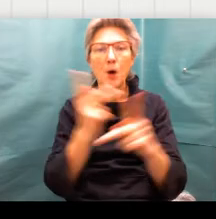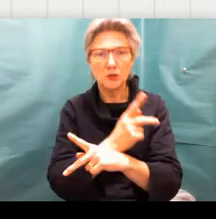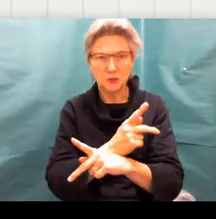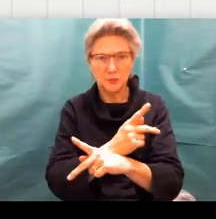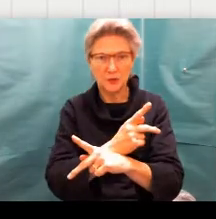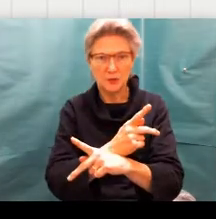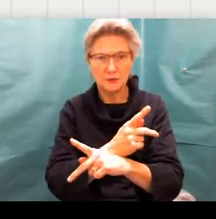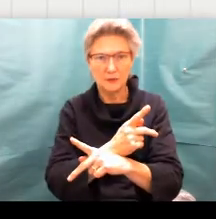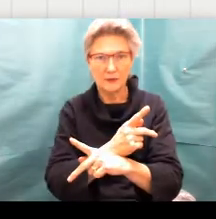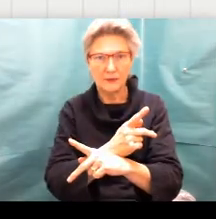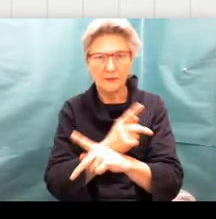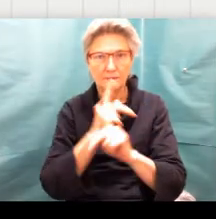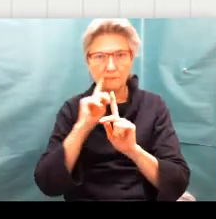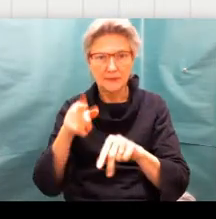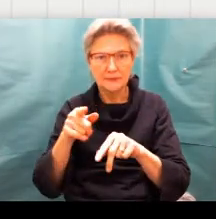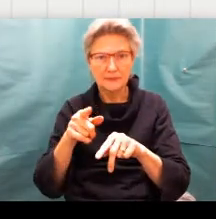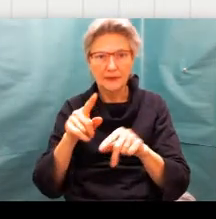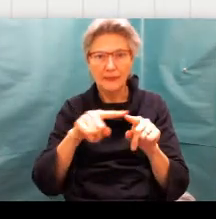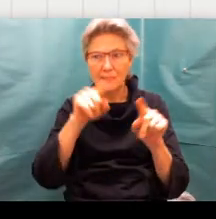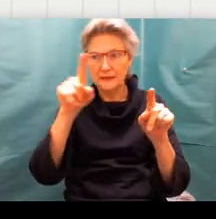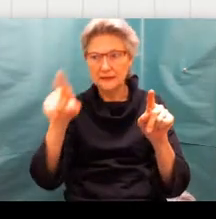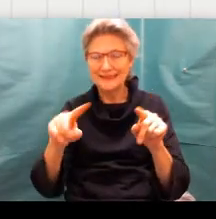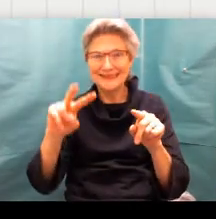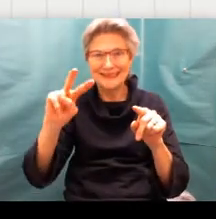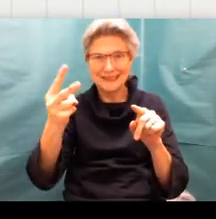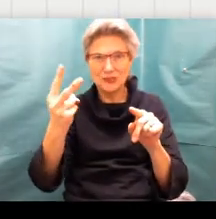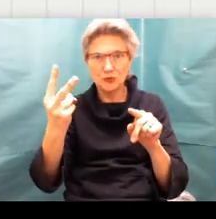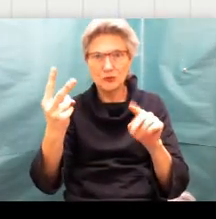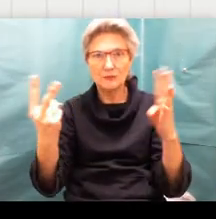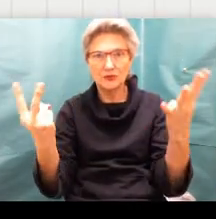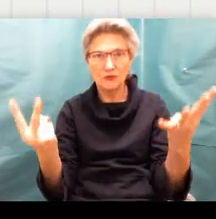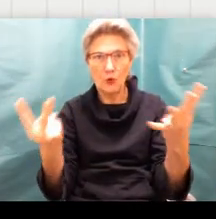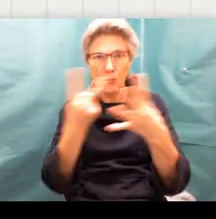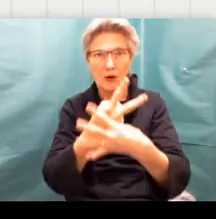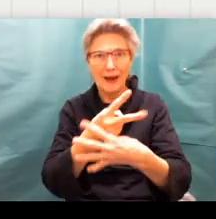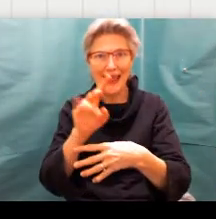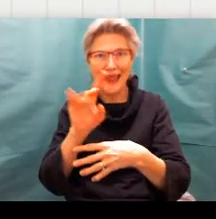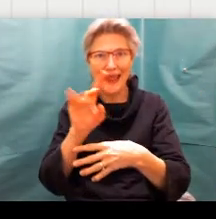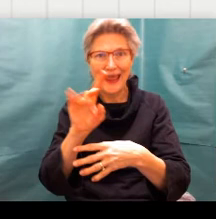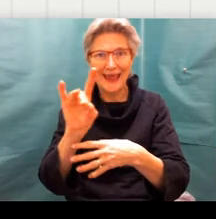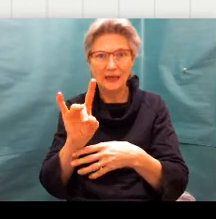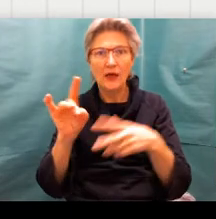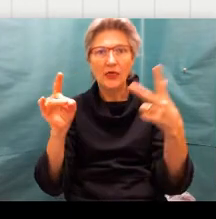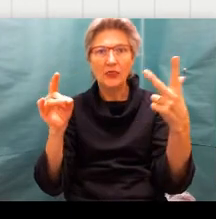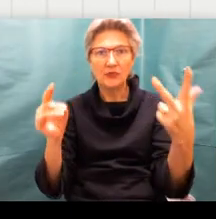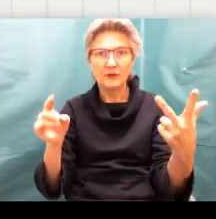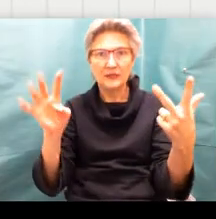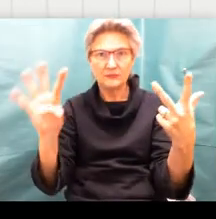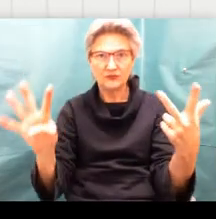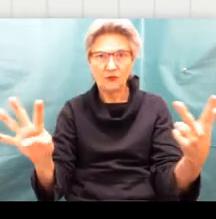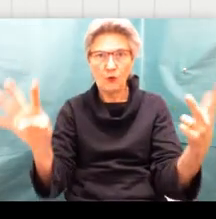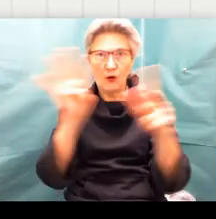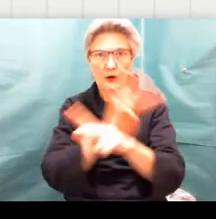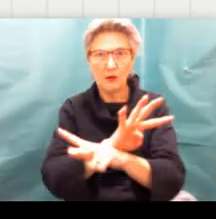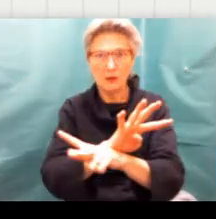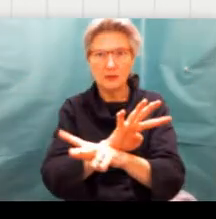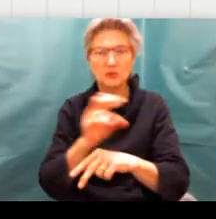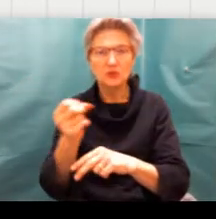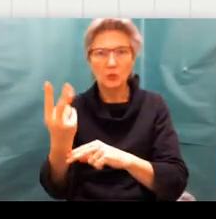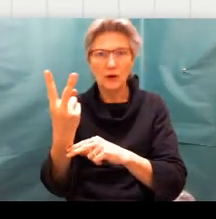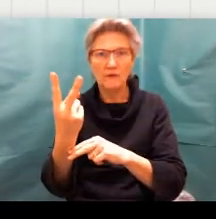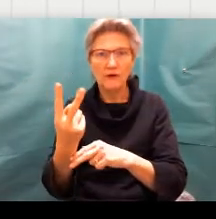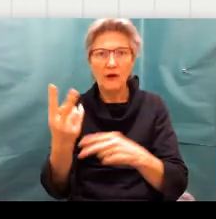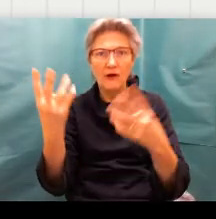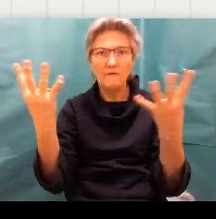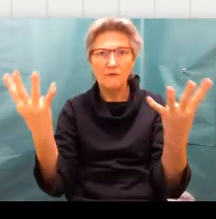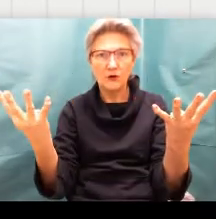give it another jump. My second jump by 4 is 8. So then my third multiple of 4 is